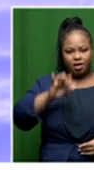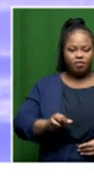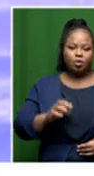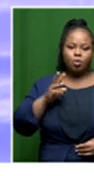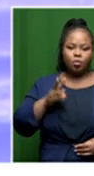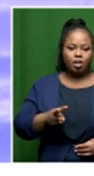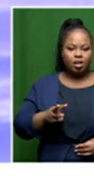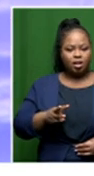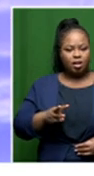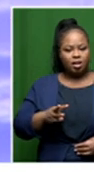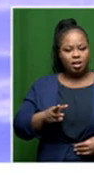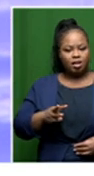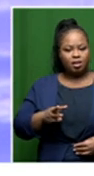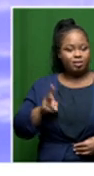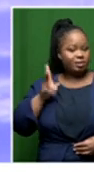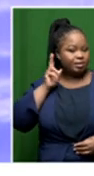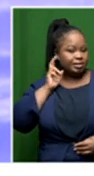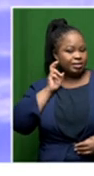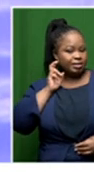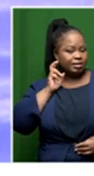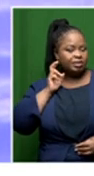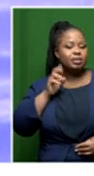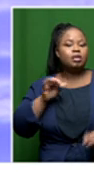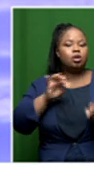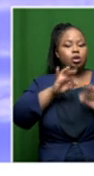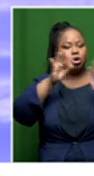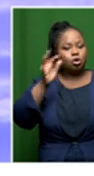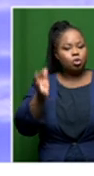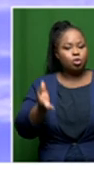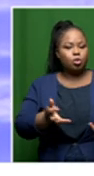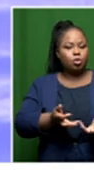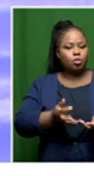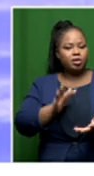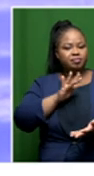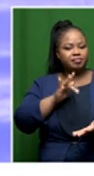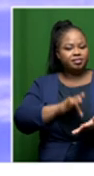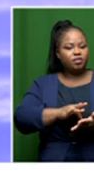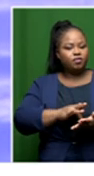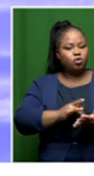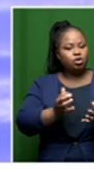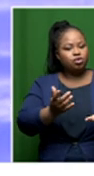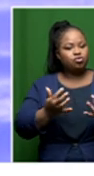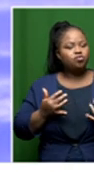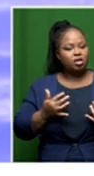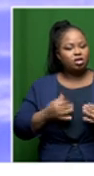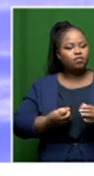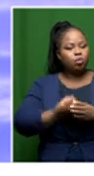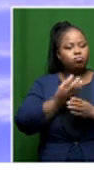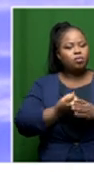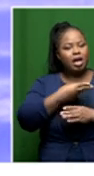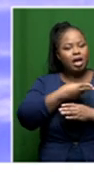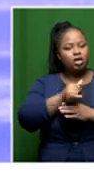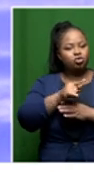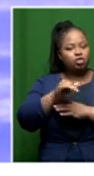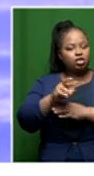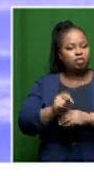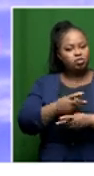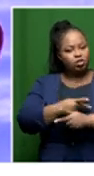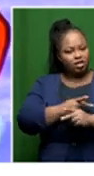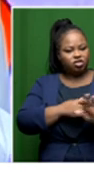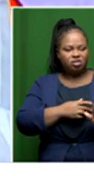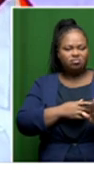as a listen to this as a global center for green hydrogen production and in